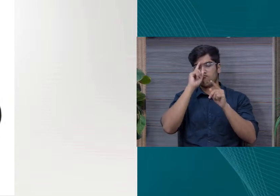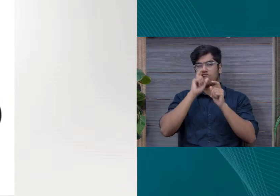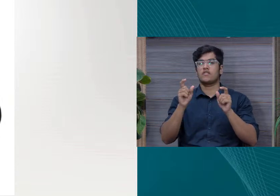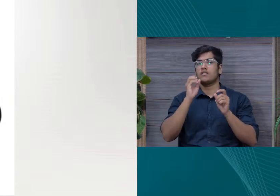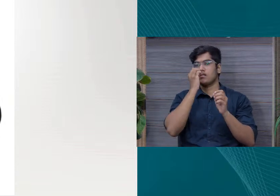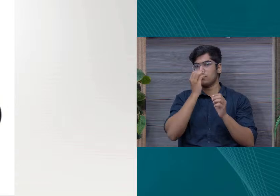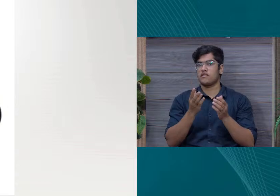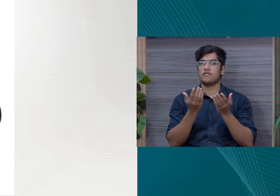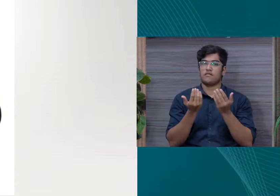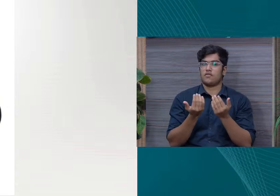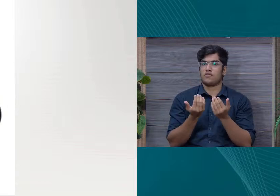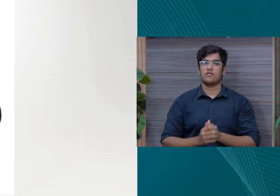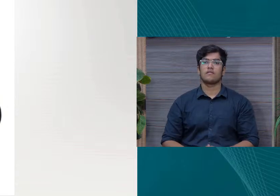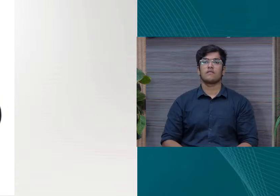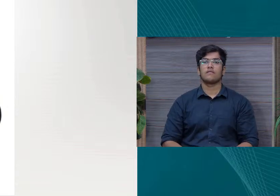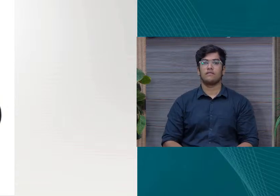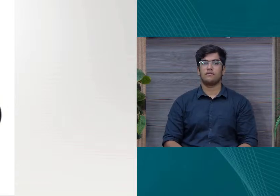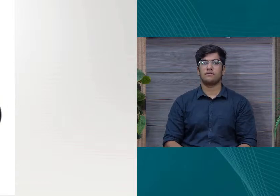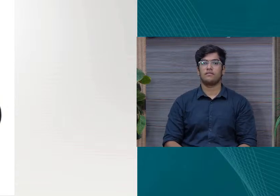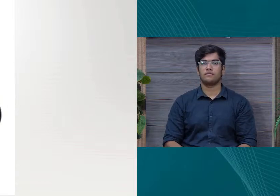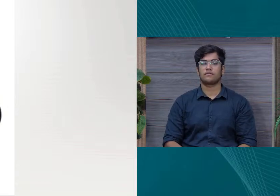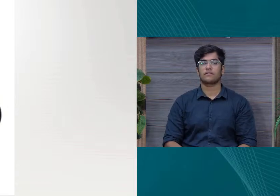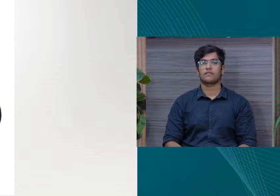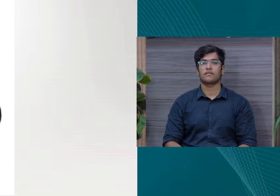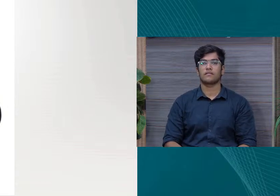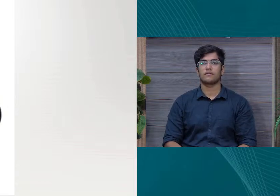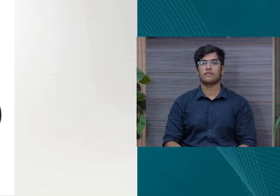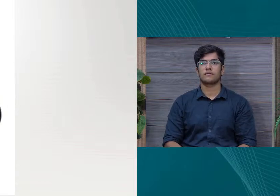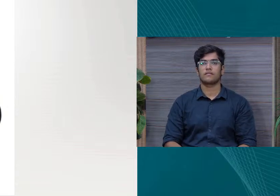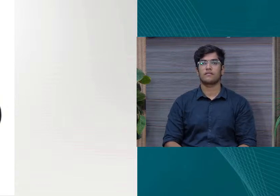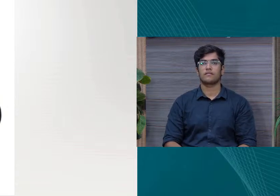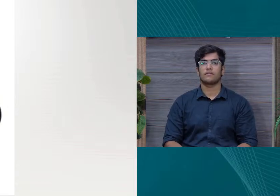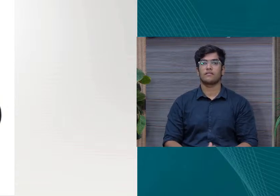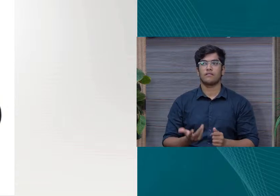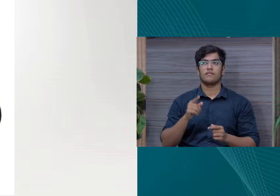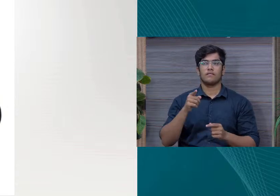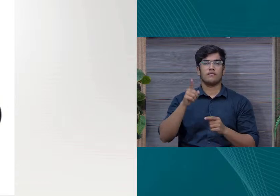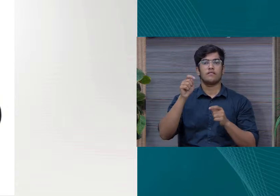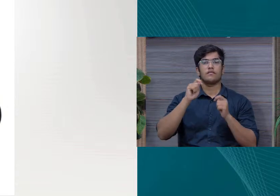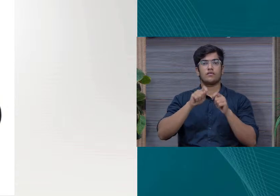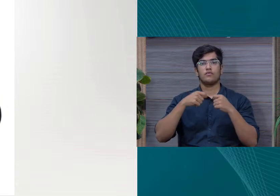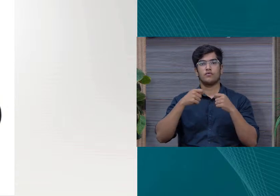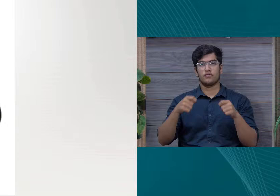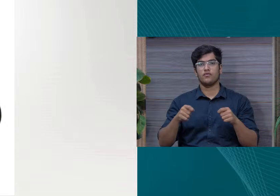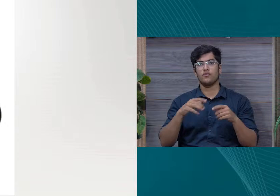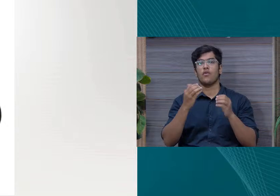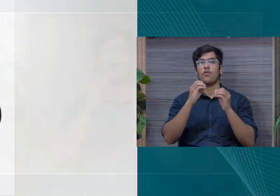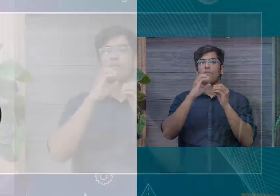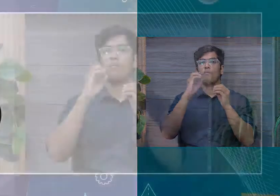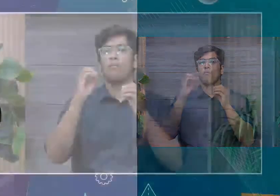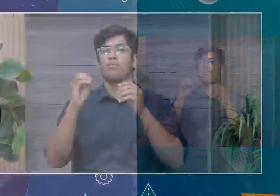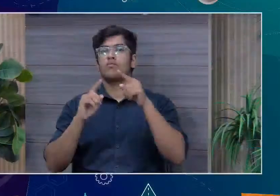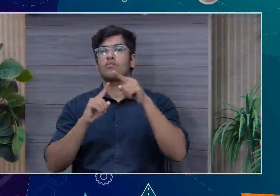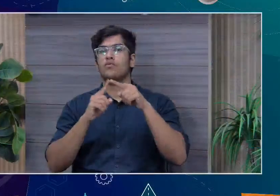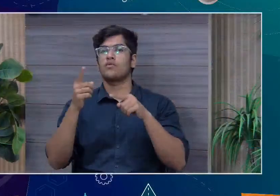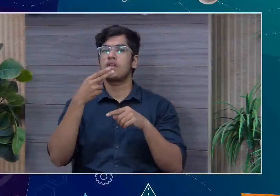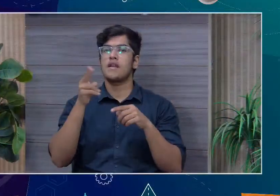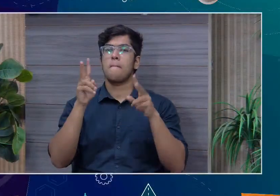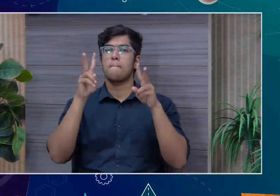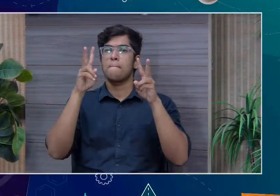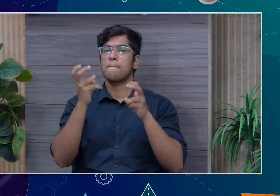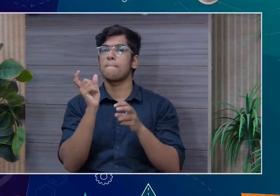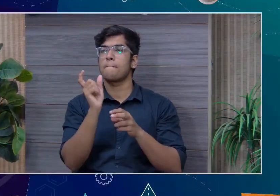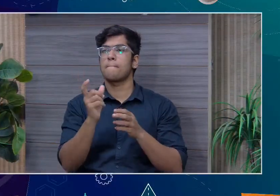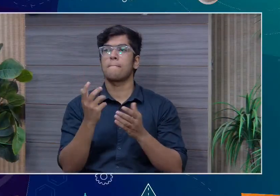that yes, we are going to study about shoes. Okay. So is that a shoe or a boot? As in, what do we call it